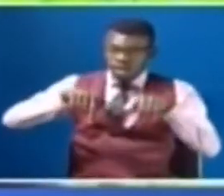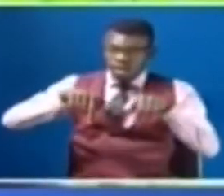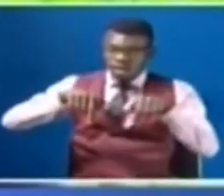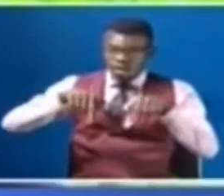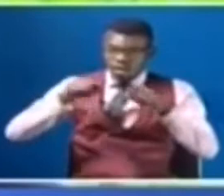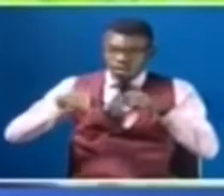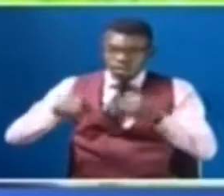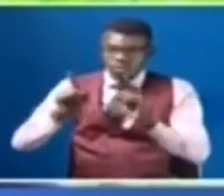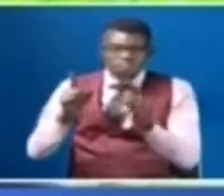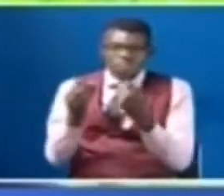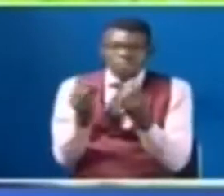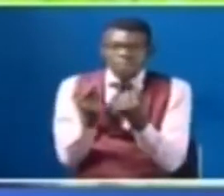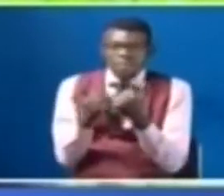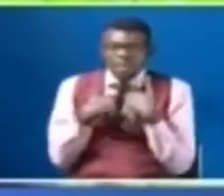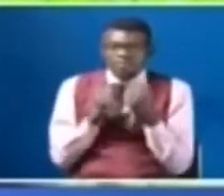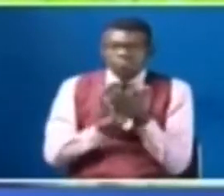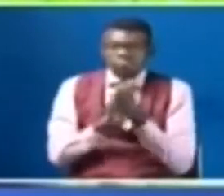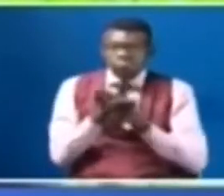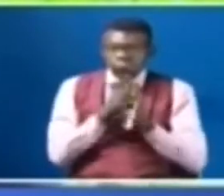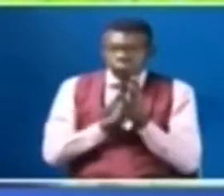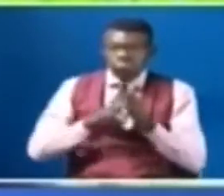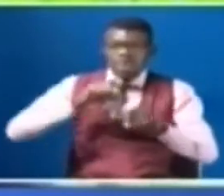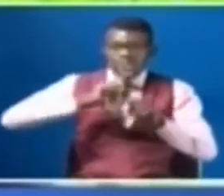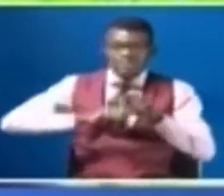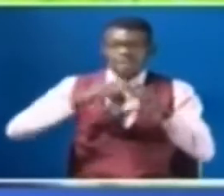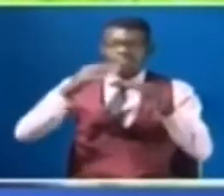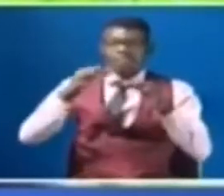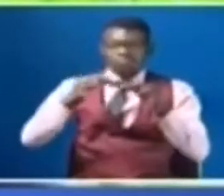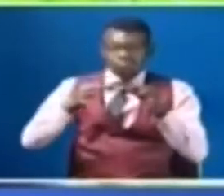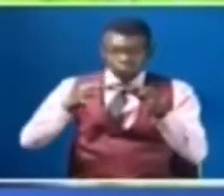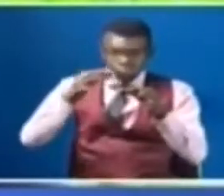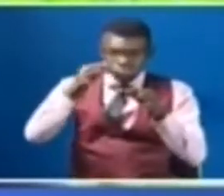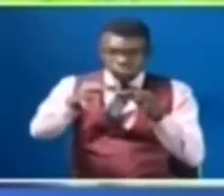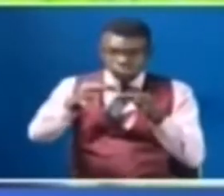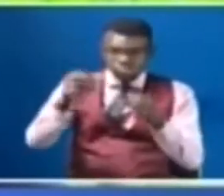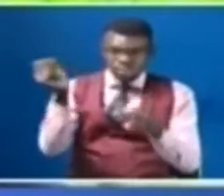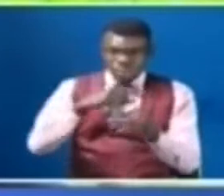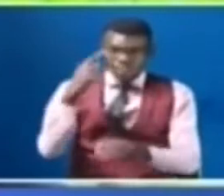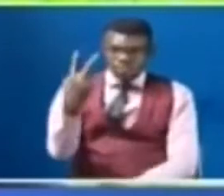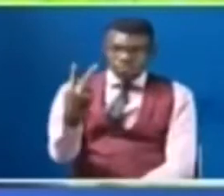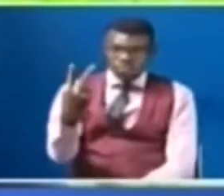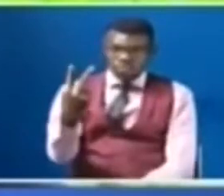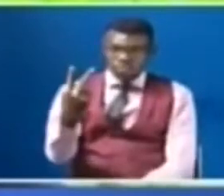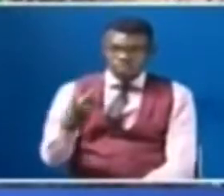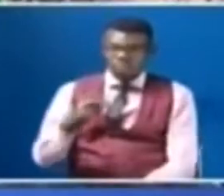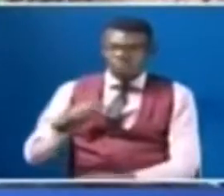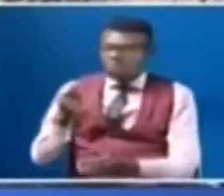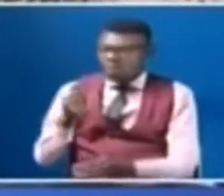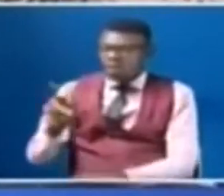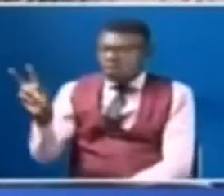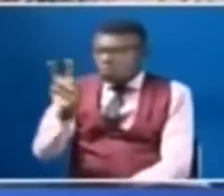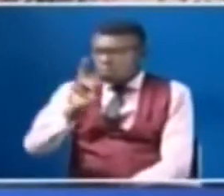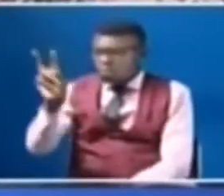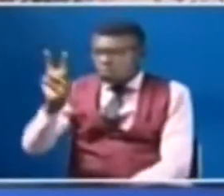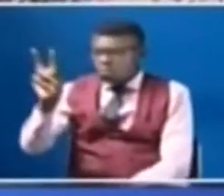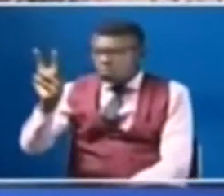hanayo, akaweza kuweka muda wa miezi miwili, ndiyo aweze kutafuta